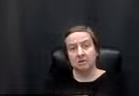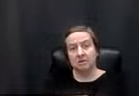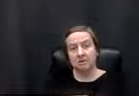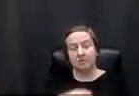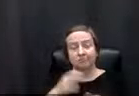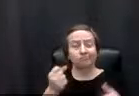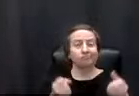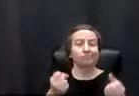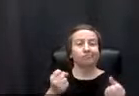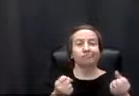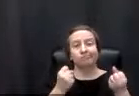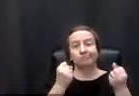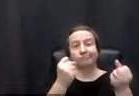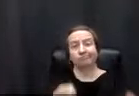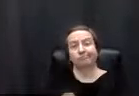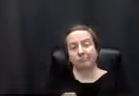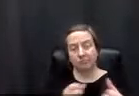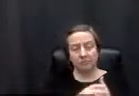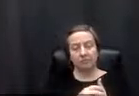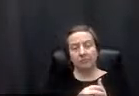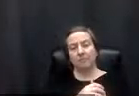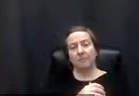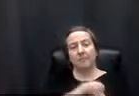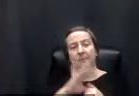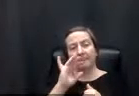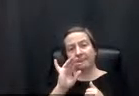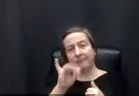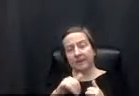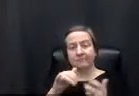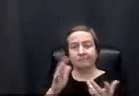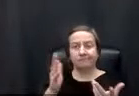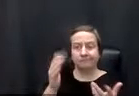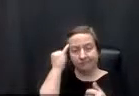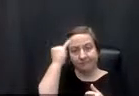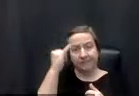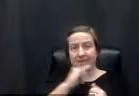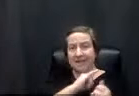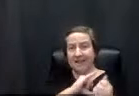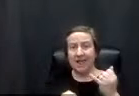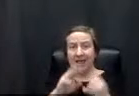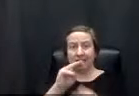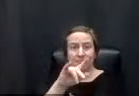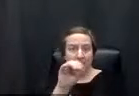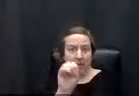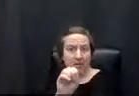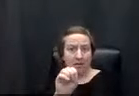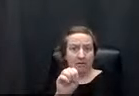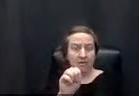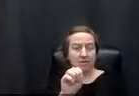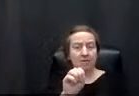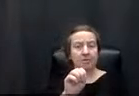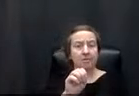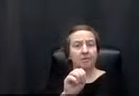transportation, which follows us up to the idea of the last mile. The question of how,